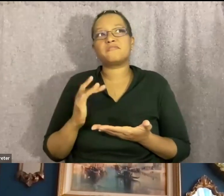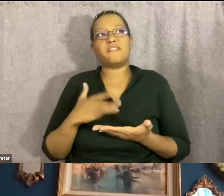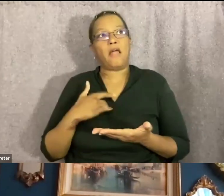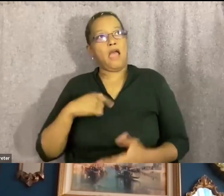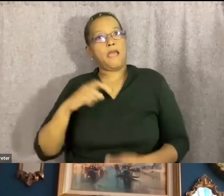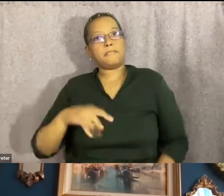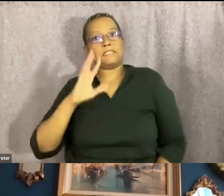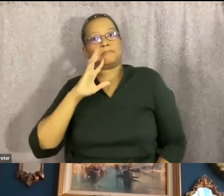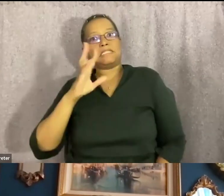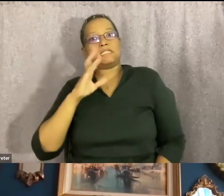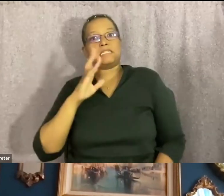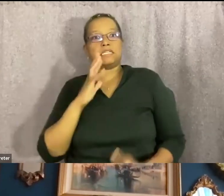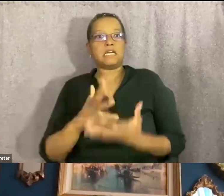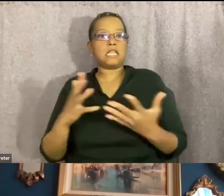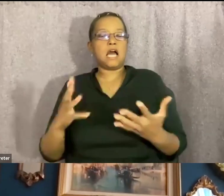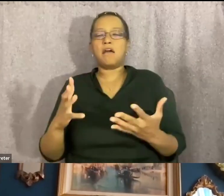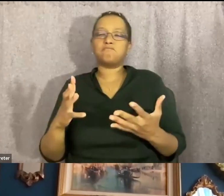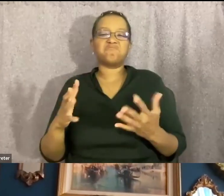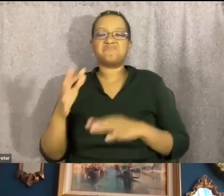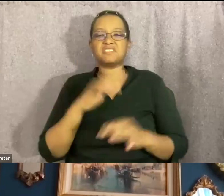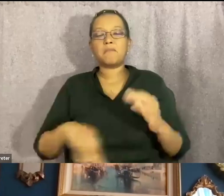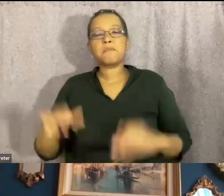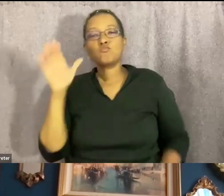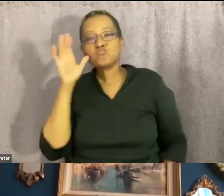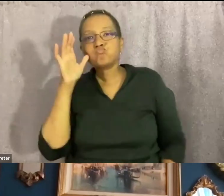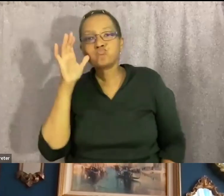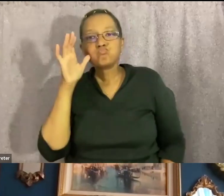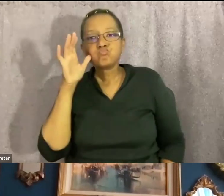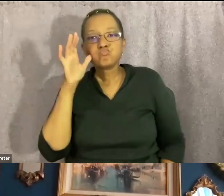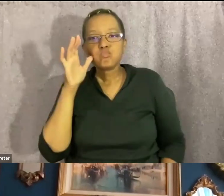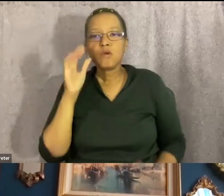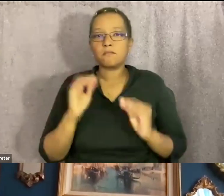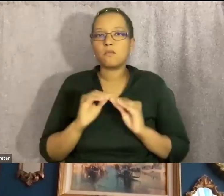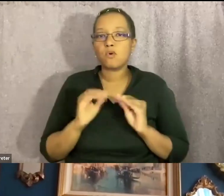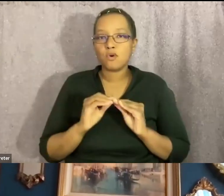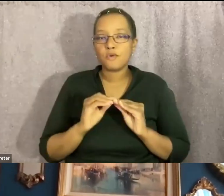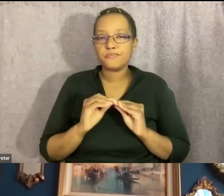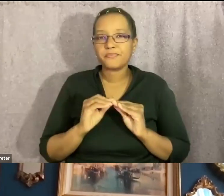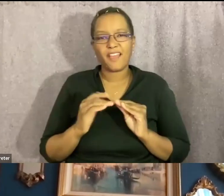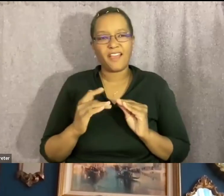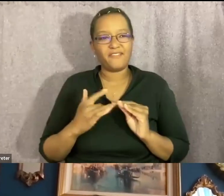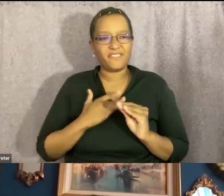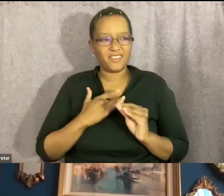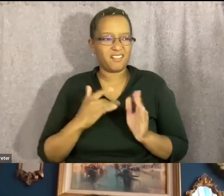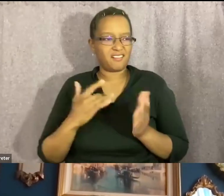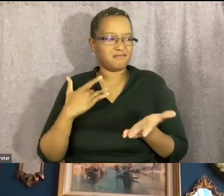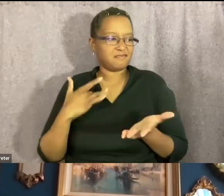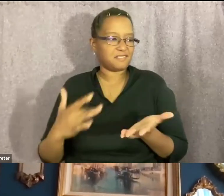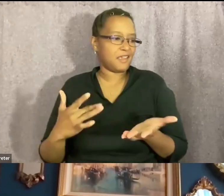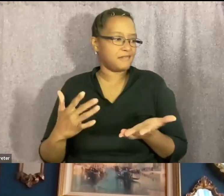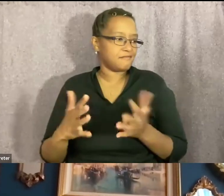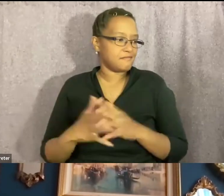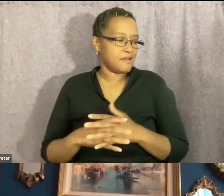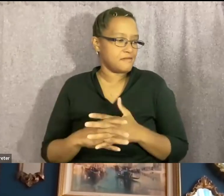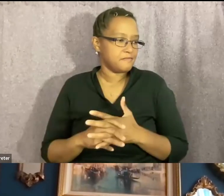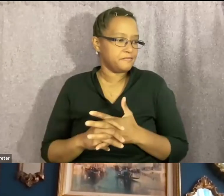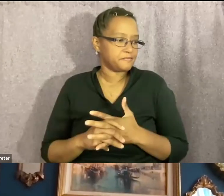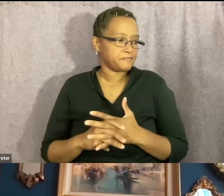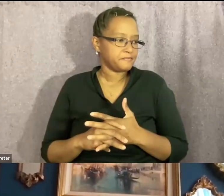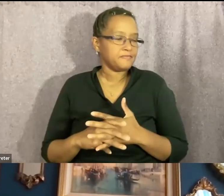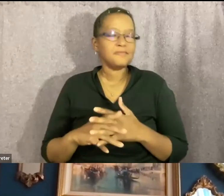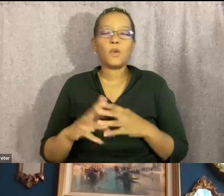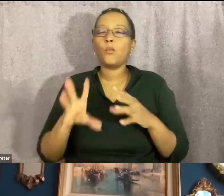relationships, to land and to body. And I think that's what really guides me more than anything else,